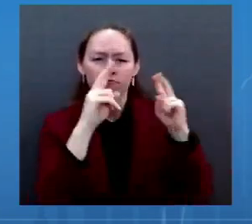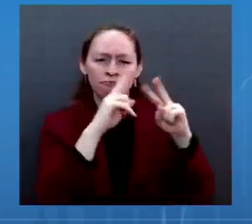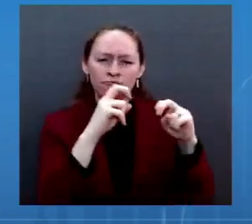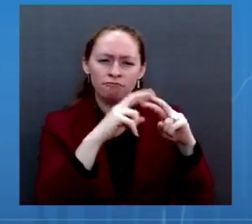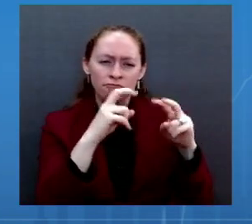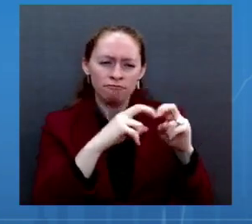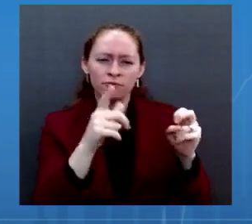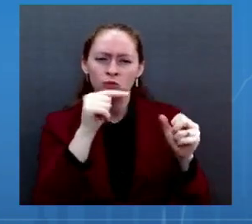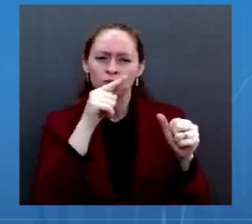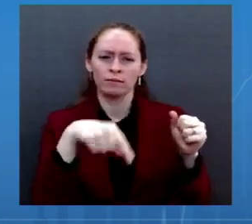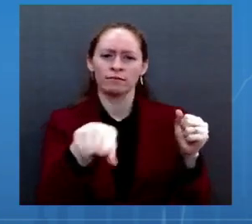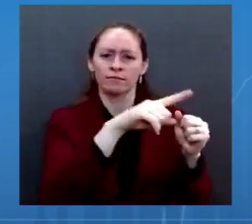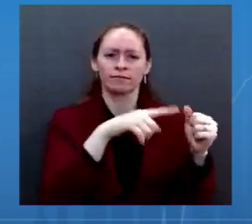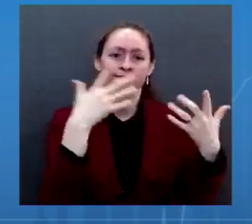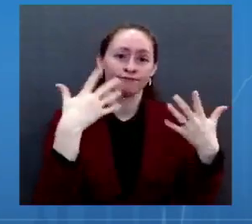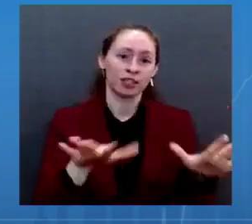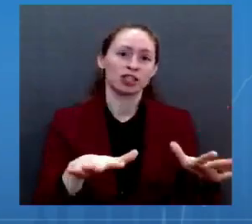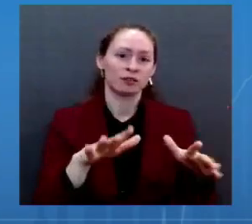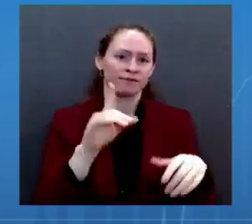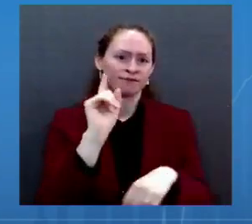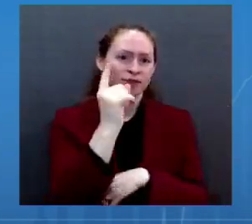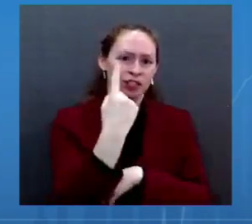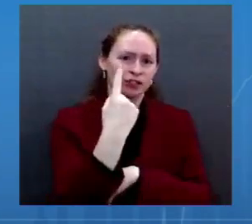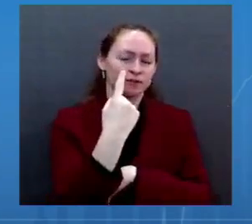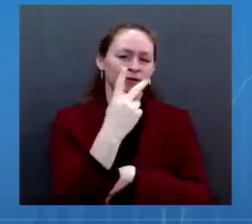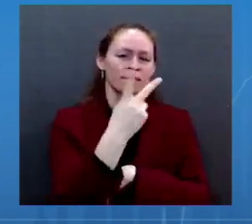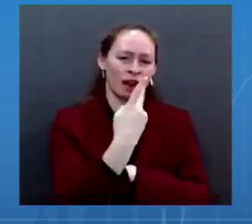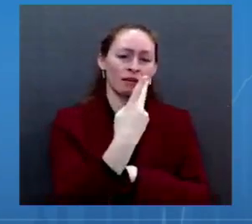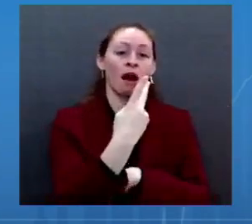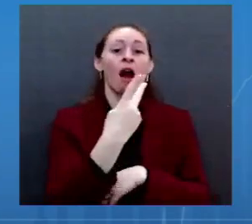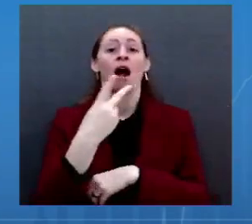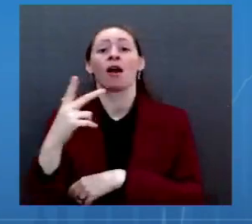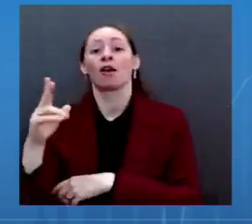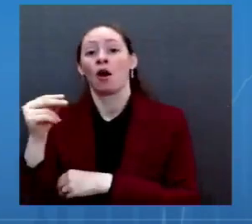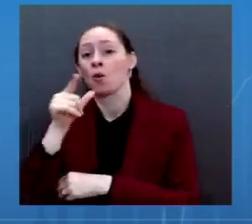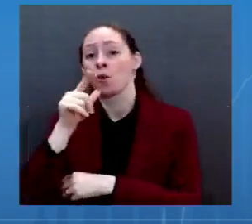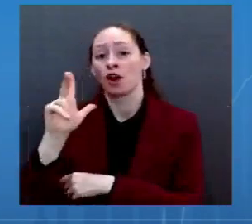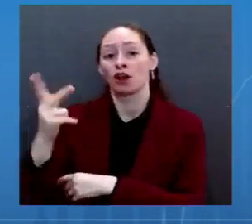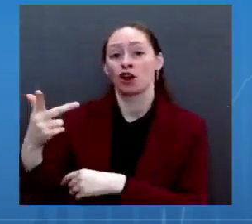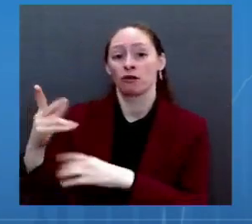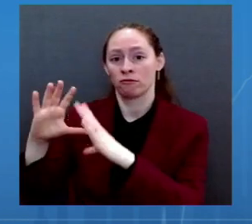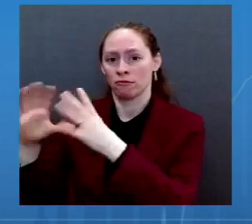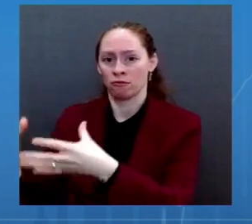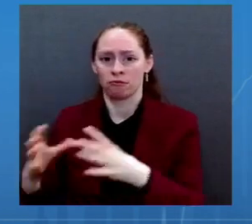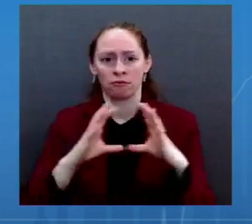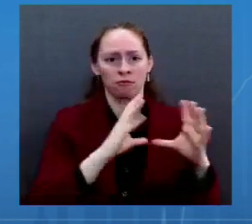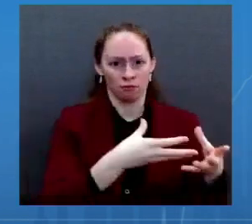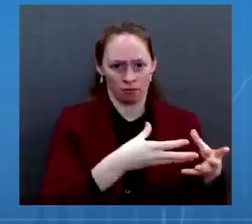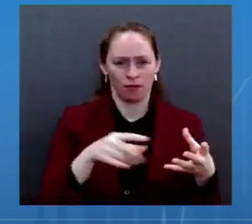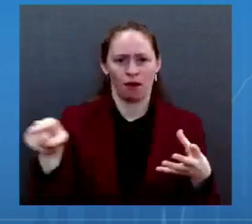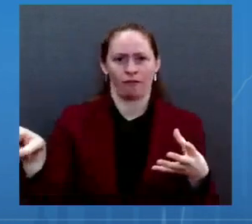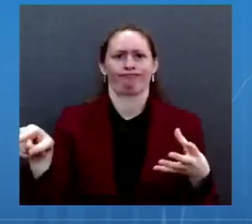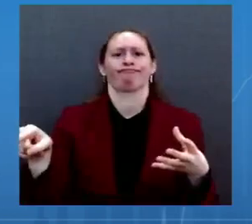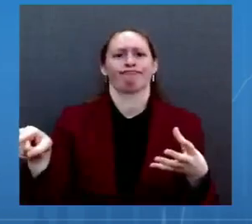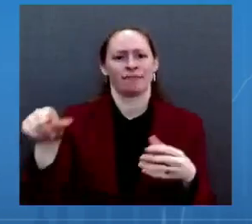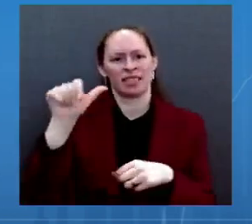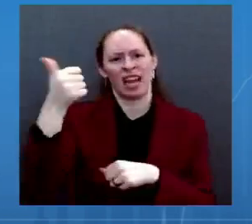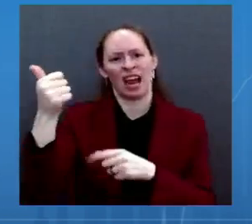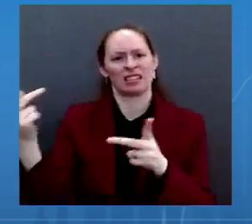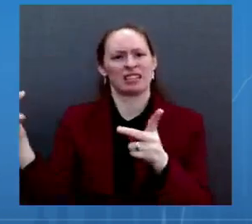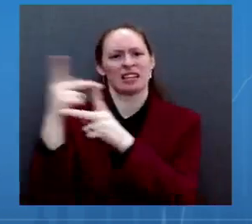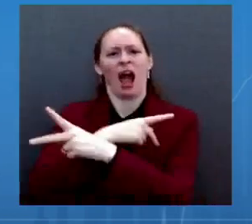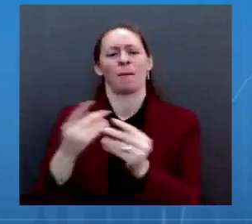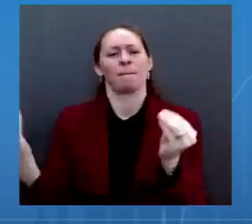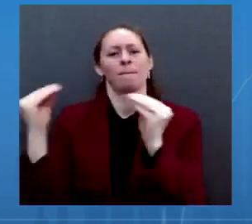times in all age groups. Similarly, in those studies, boosters resulted in a decrease in severe disease in